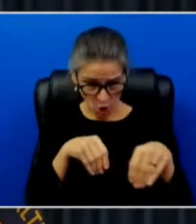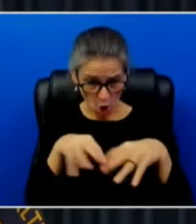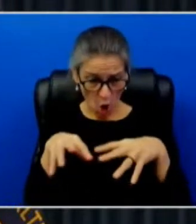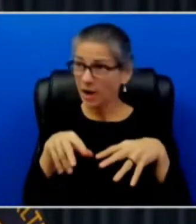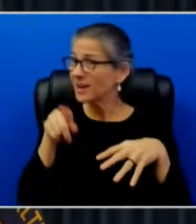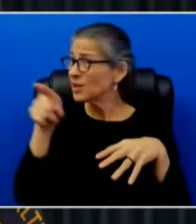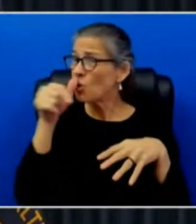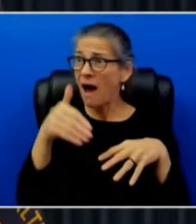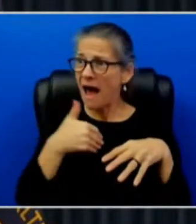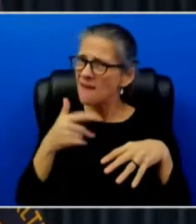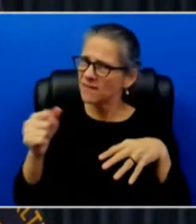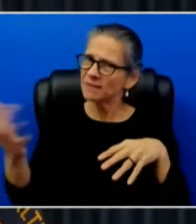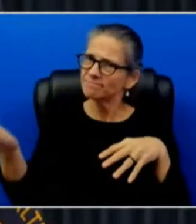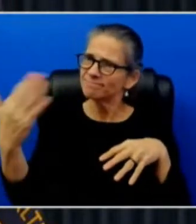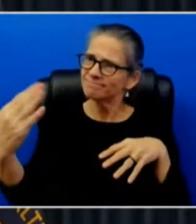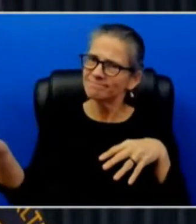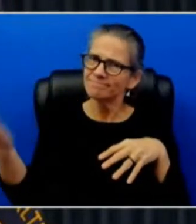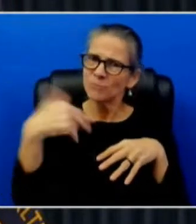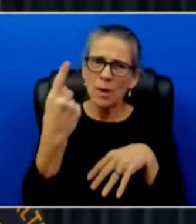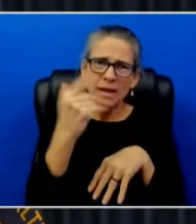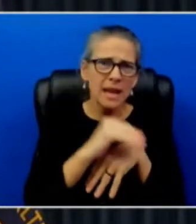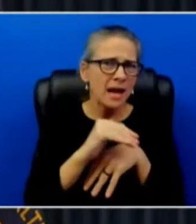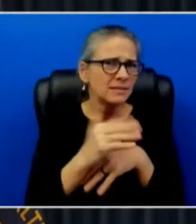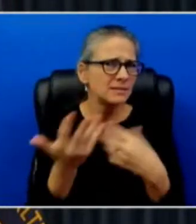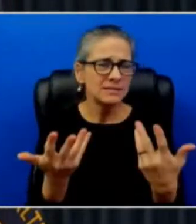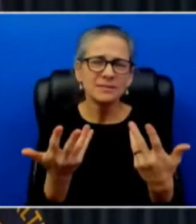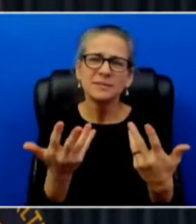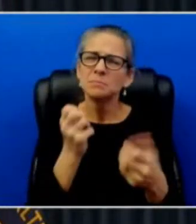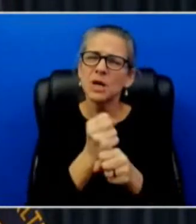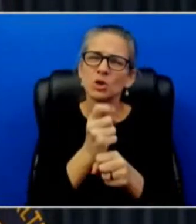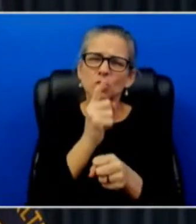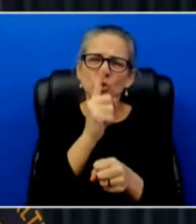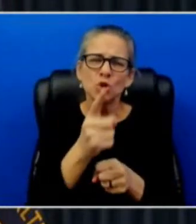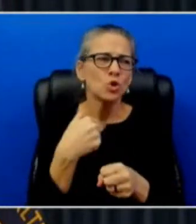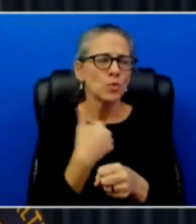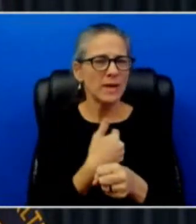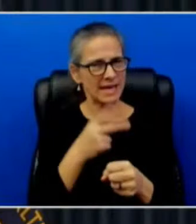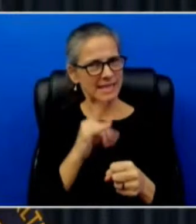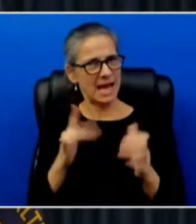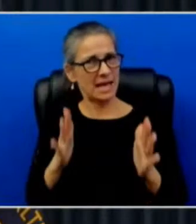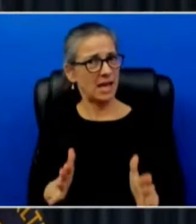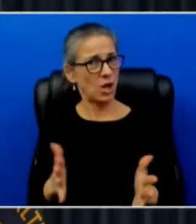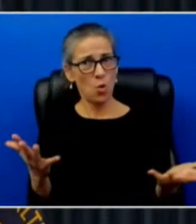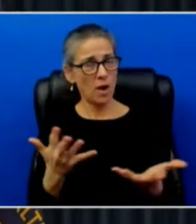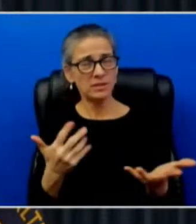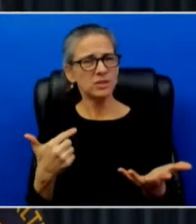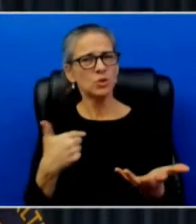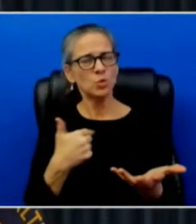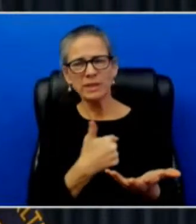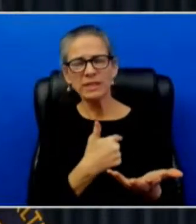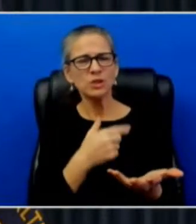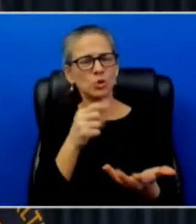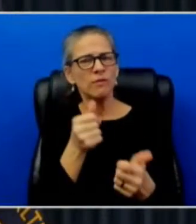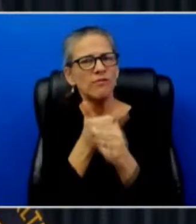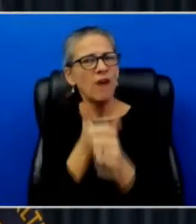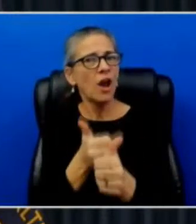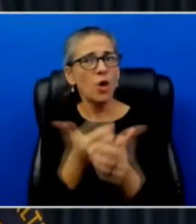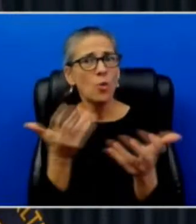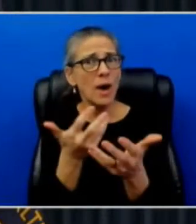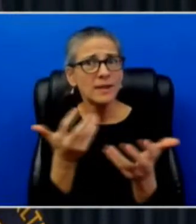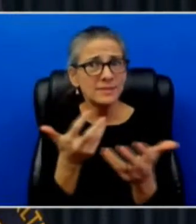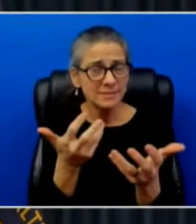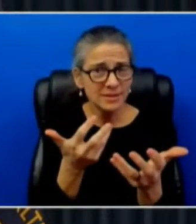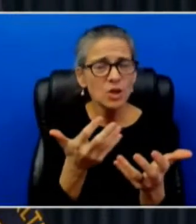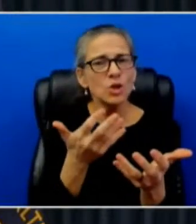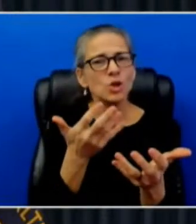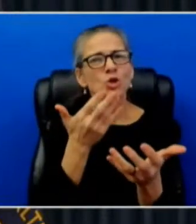them in for a night, make sure that we are being those type of Kentuckians that live out the golden rule and the parable of the Good Samaritan. Let's